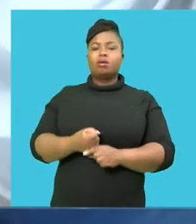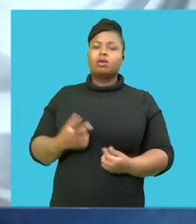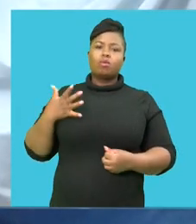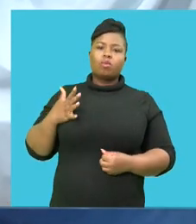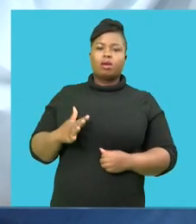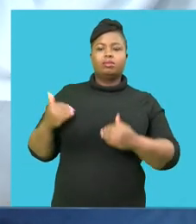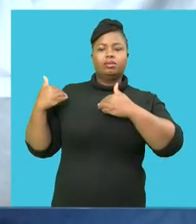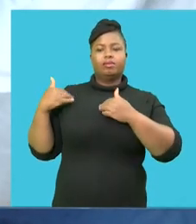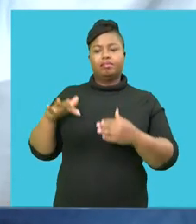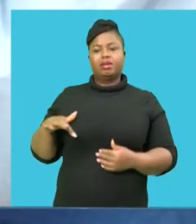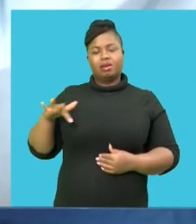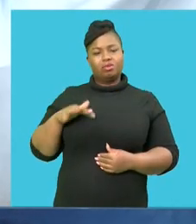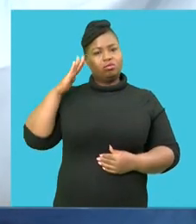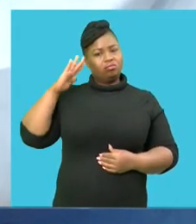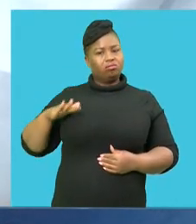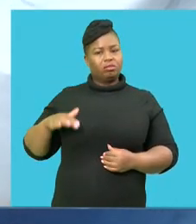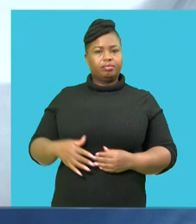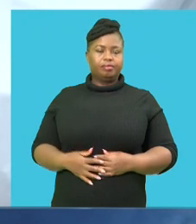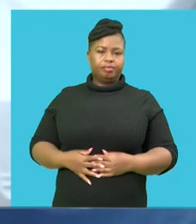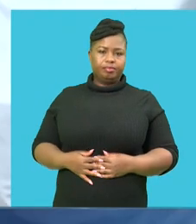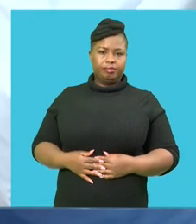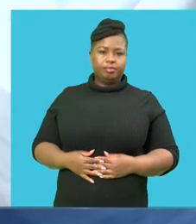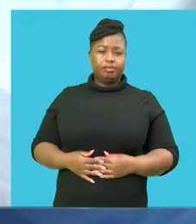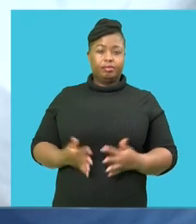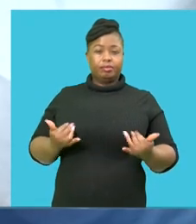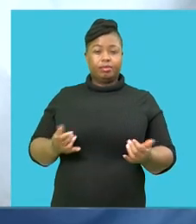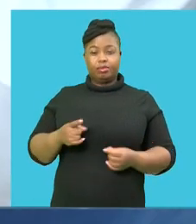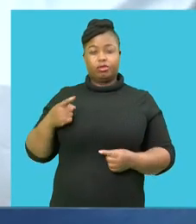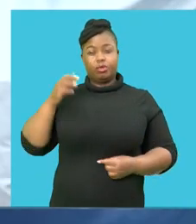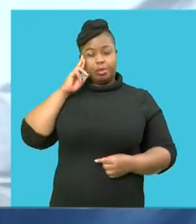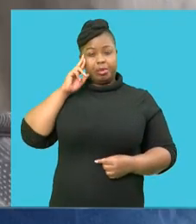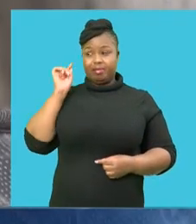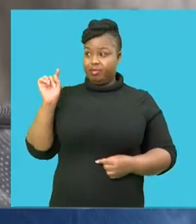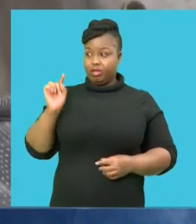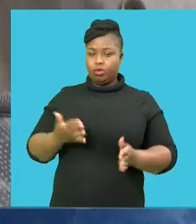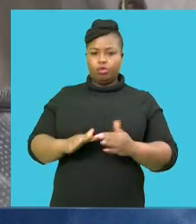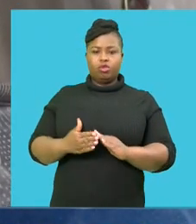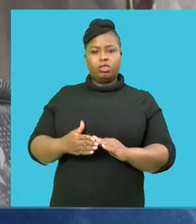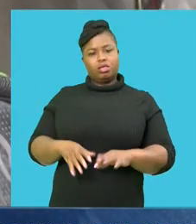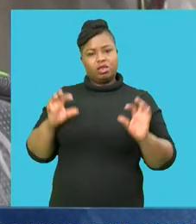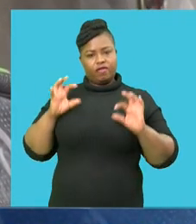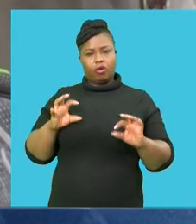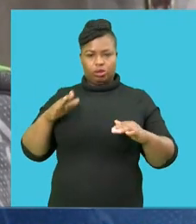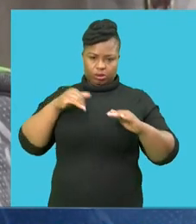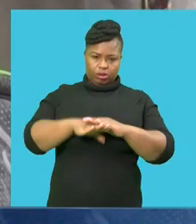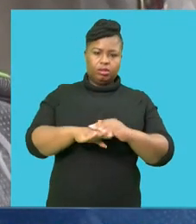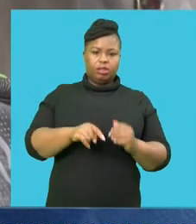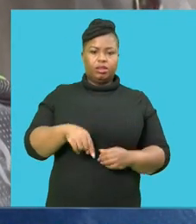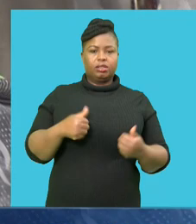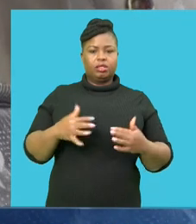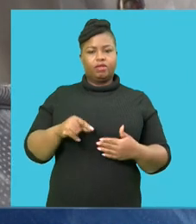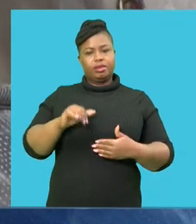indawo ephephile yokufihla ikhanda. Kuzokhumbuleka ukuthi lo mphakathi ungene ngodli ekuqaleni kwenyanga